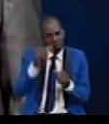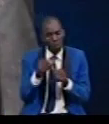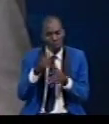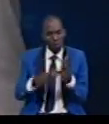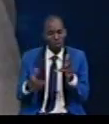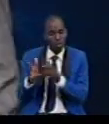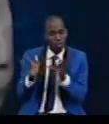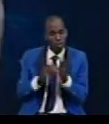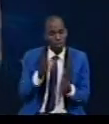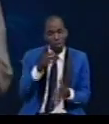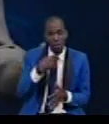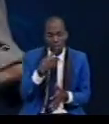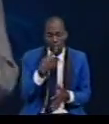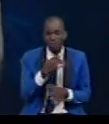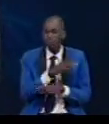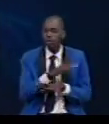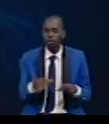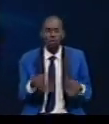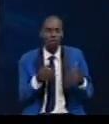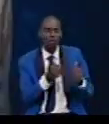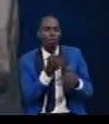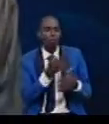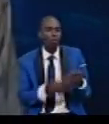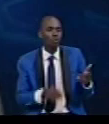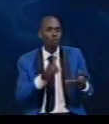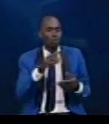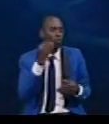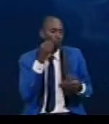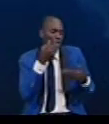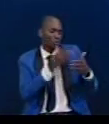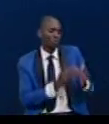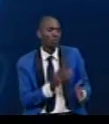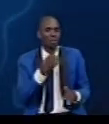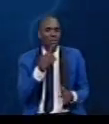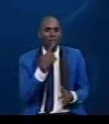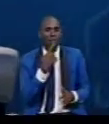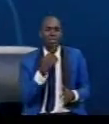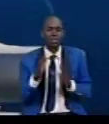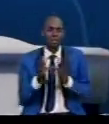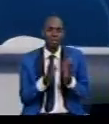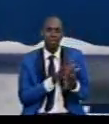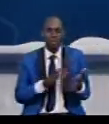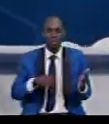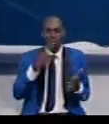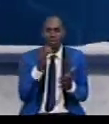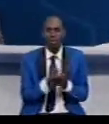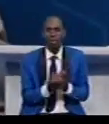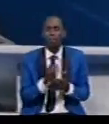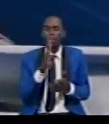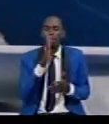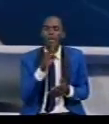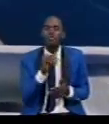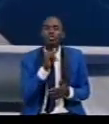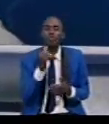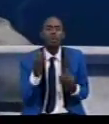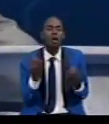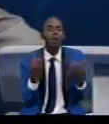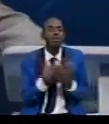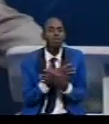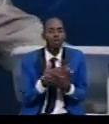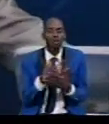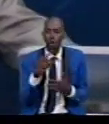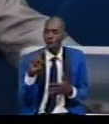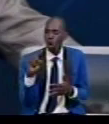to the ruler of the synagogue, be not afraid, only believe. You have a choice who